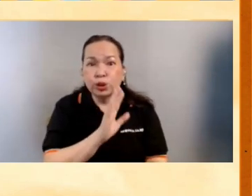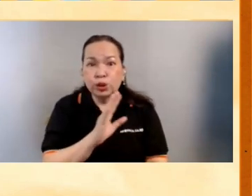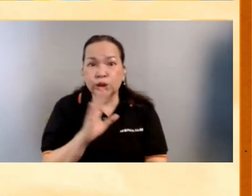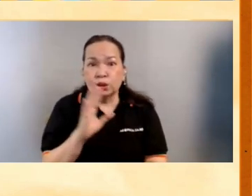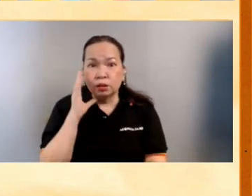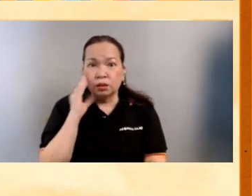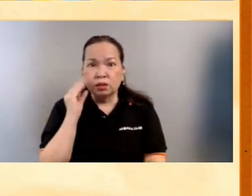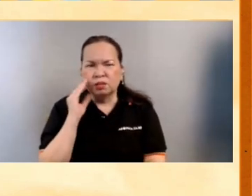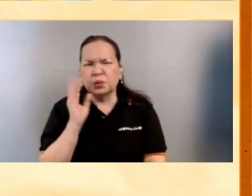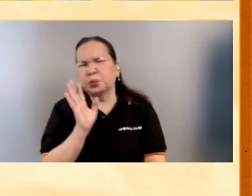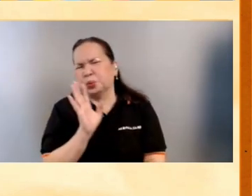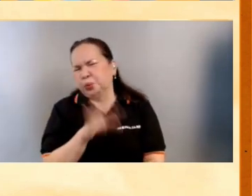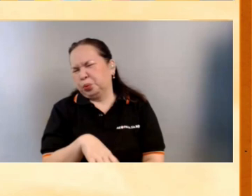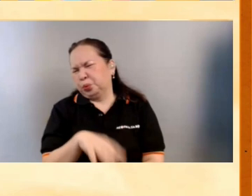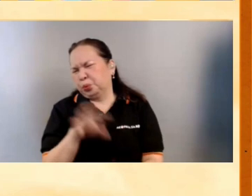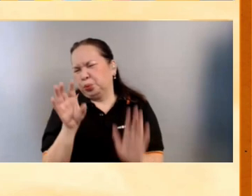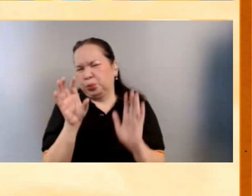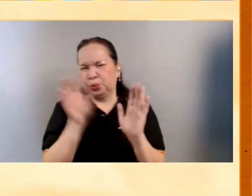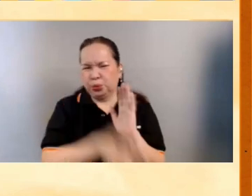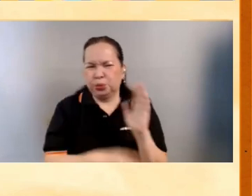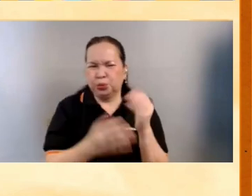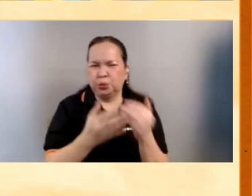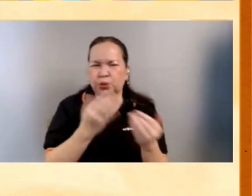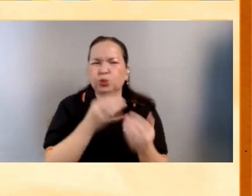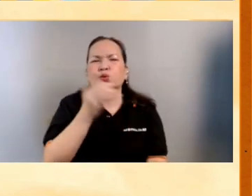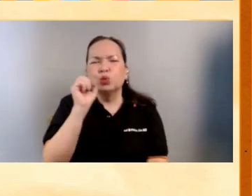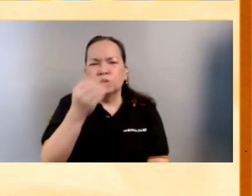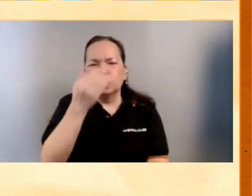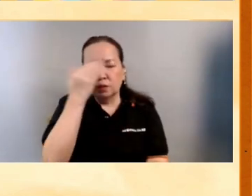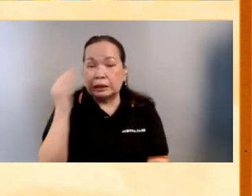ganyan, bali wala lang yan, wala din yan, mga ganon. Those are not helpful